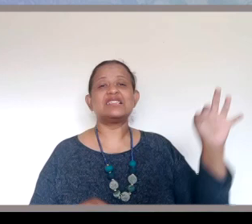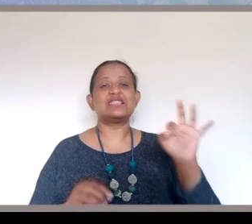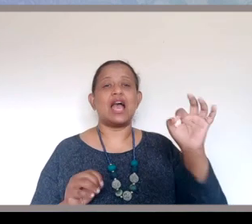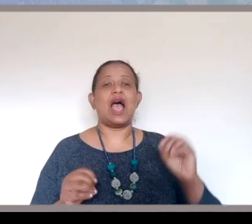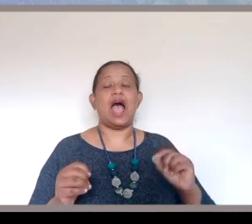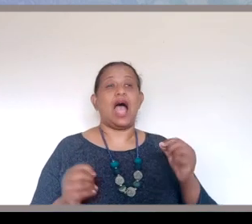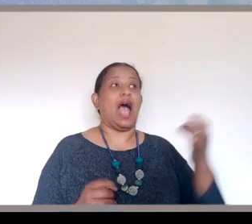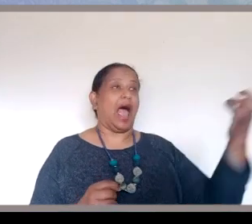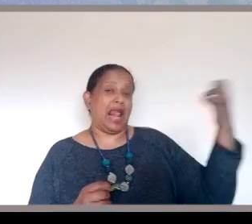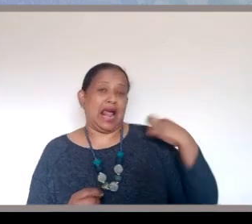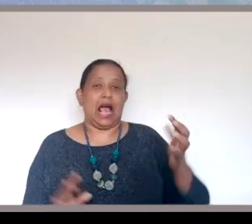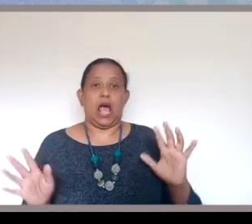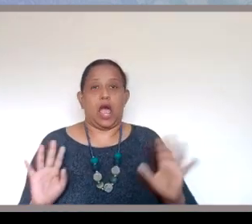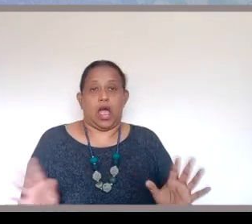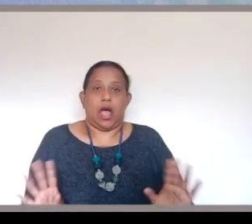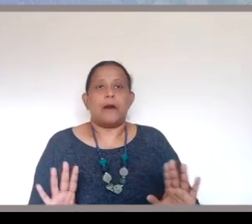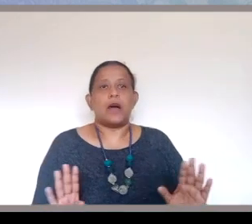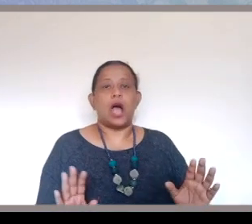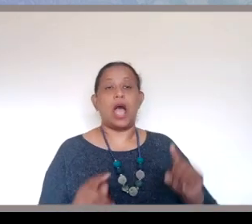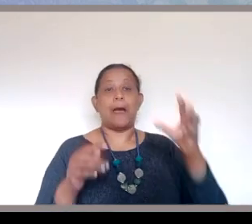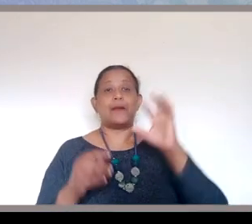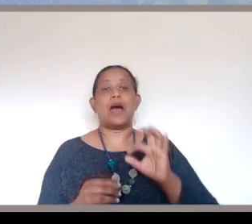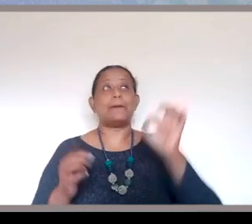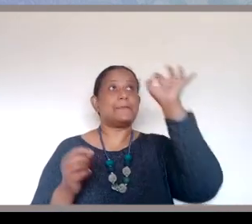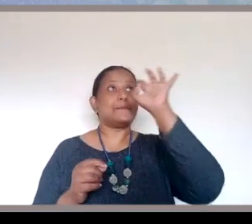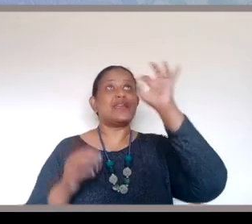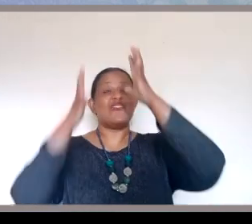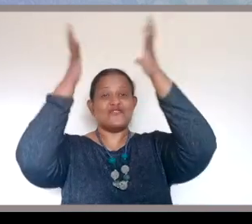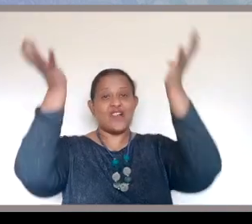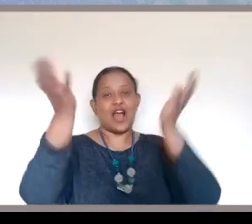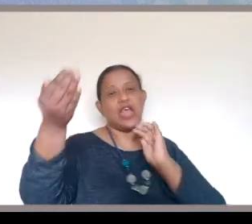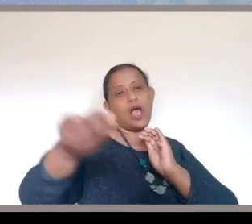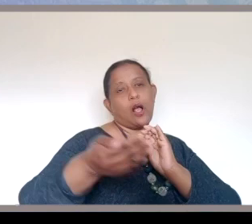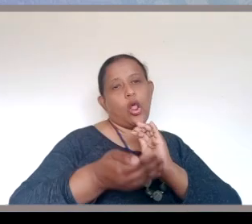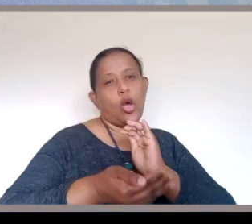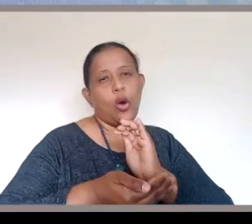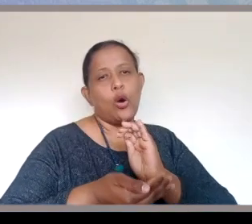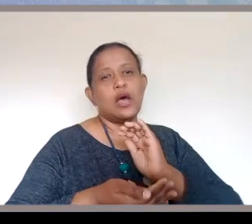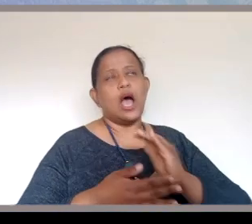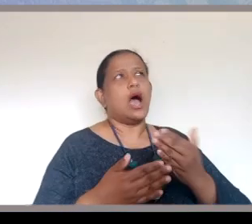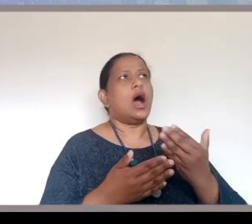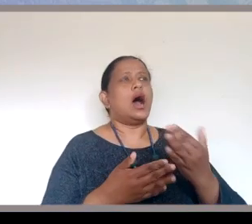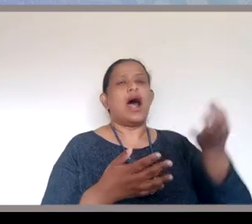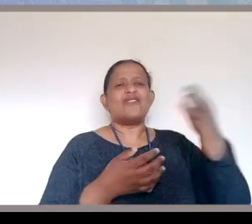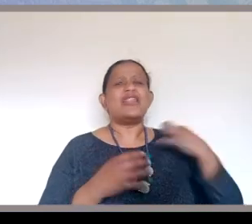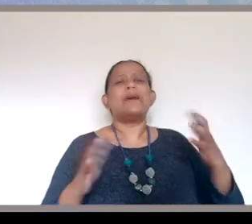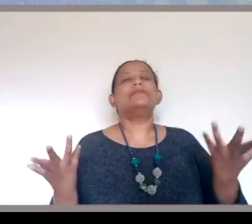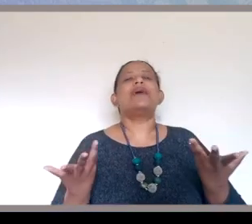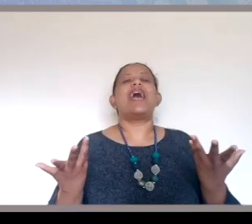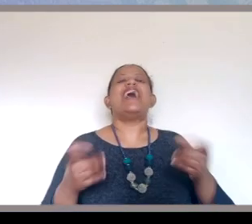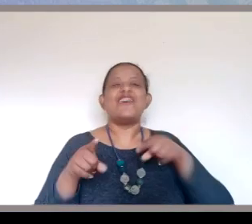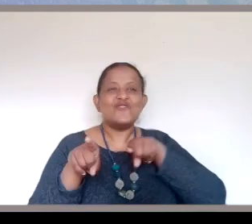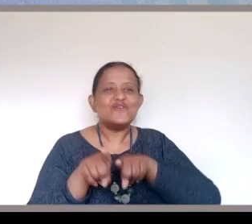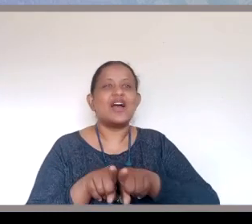to get stung, my friend, get away from the bees. Maybe you need to change the channel on the TV. Maybe you